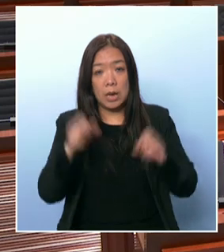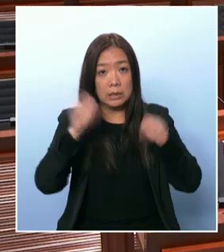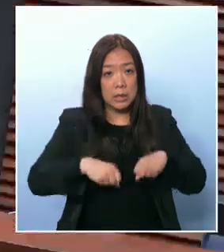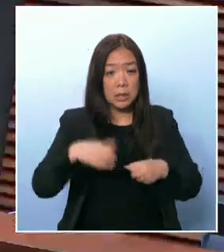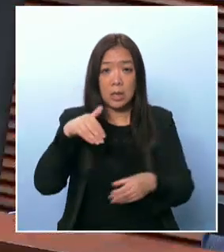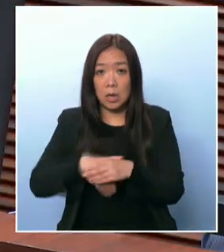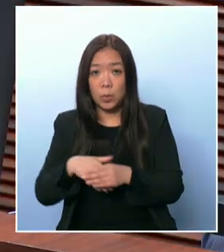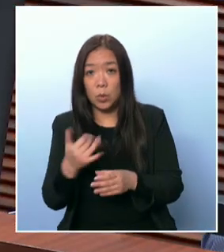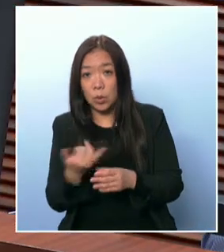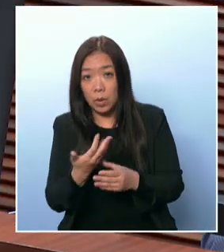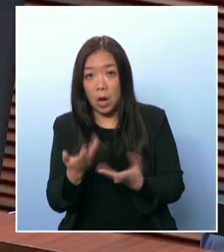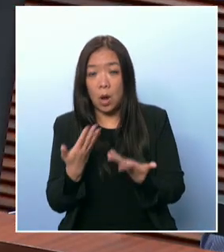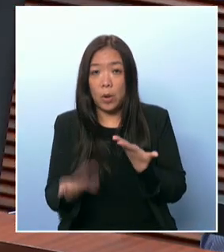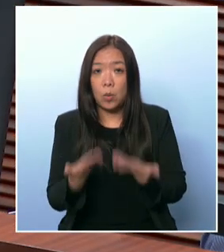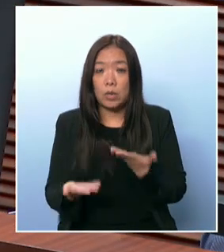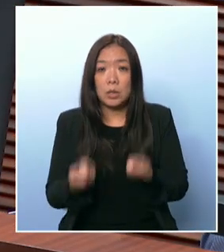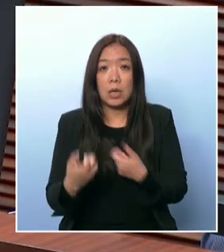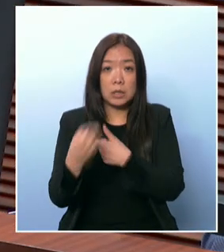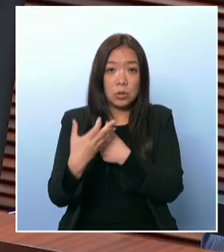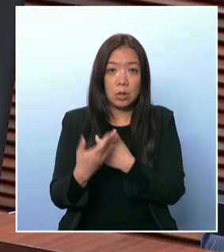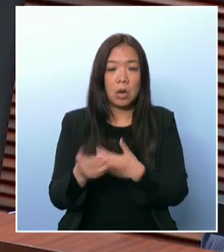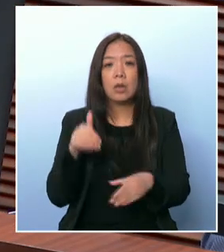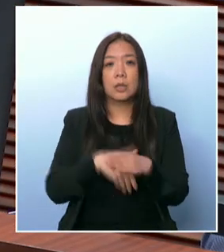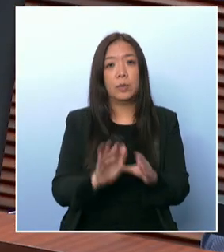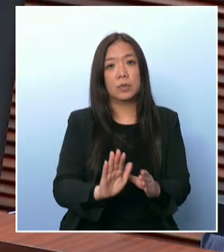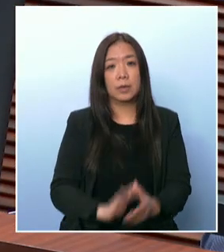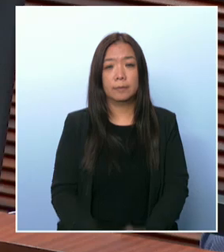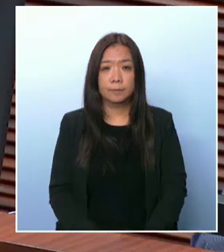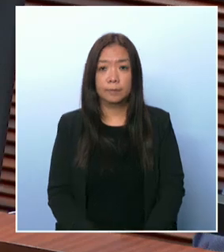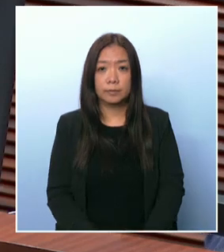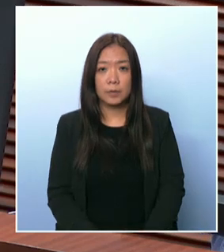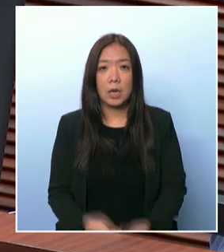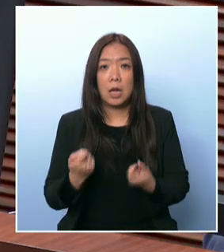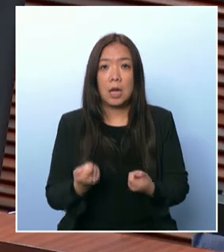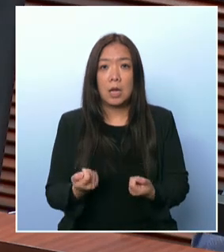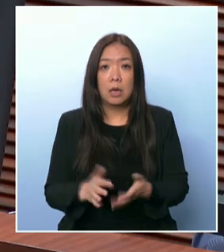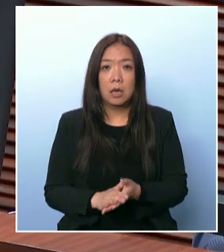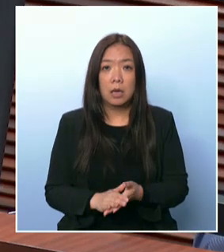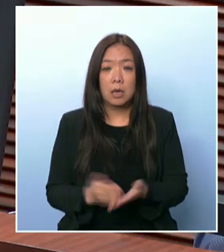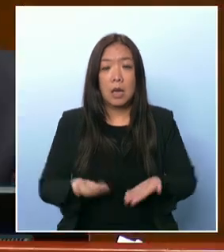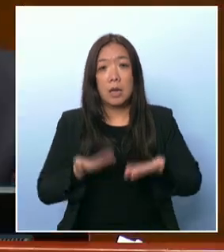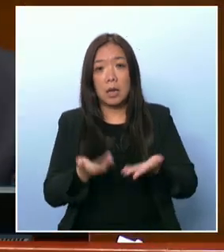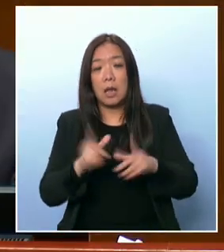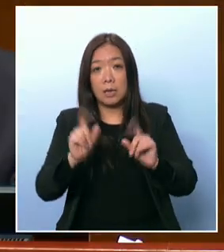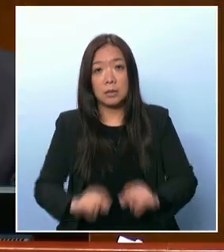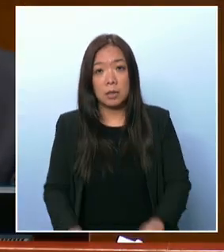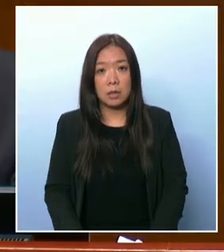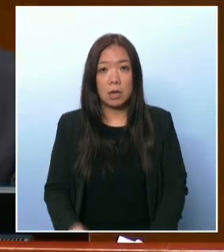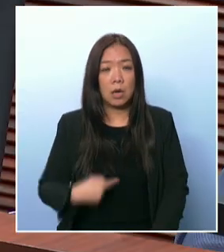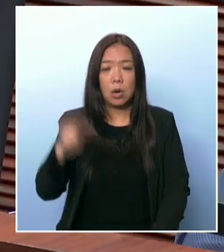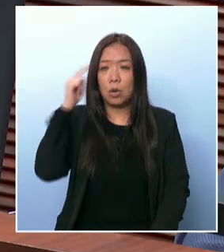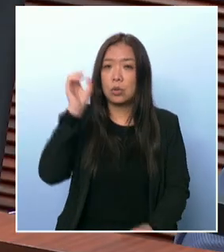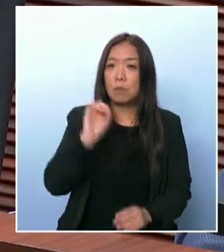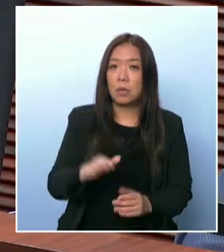Chairman, do we need to vote on this item, or are we just being consulted? So we're just